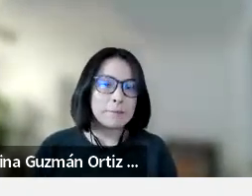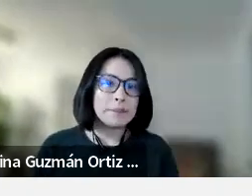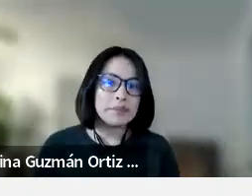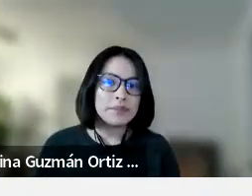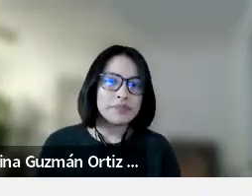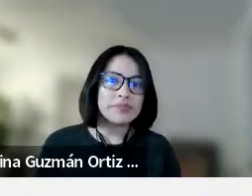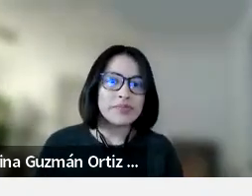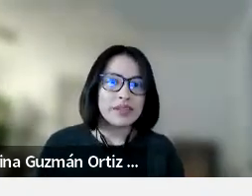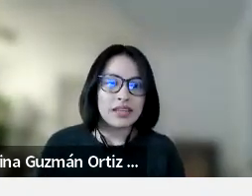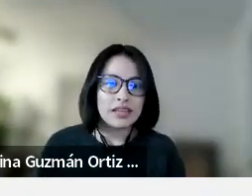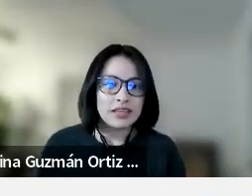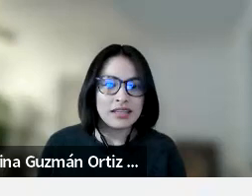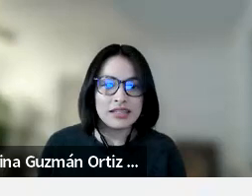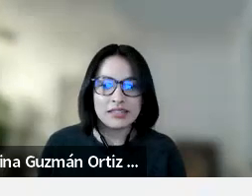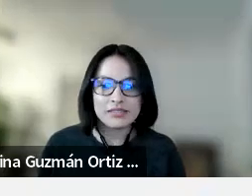español.